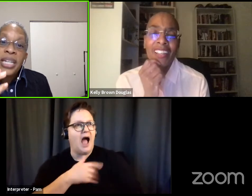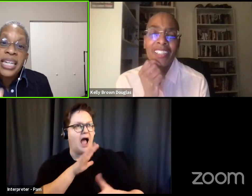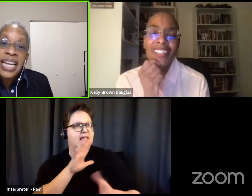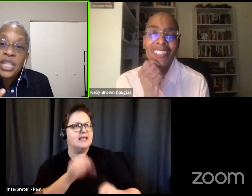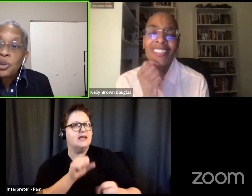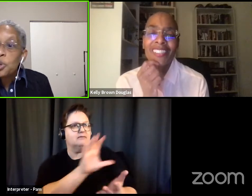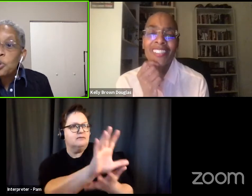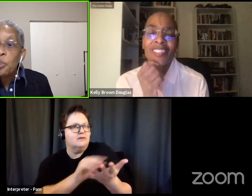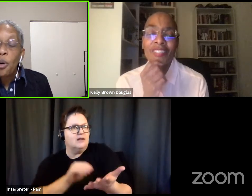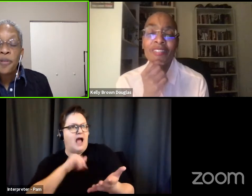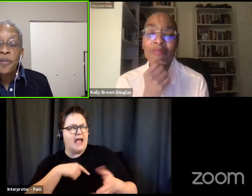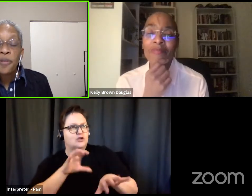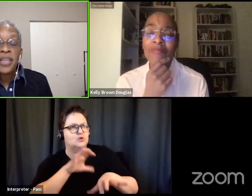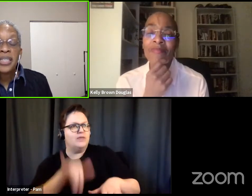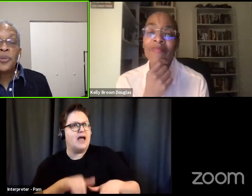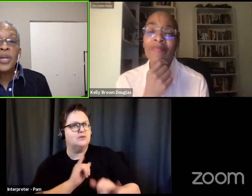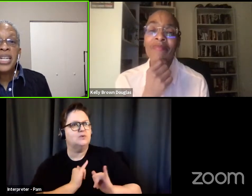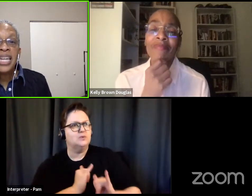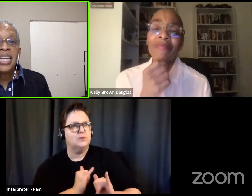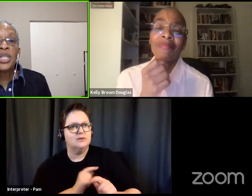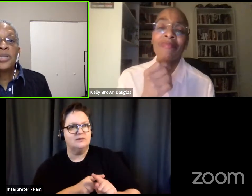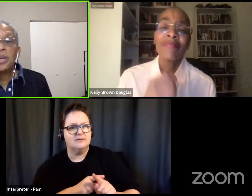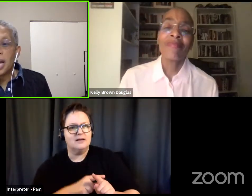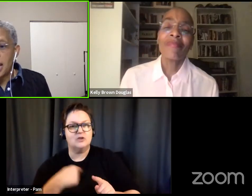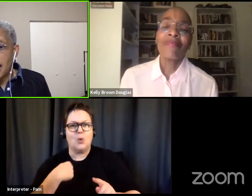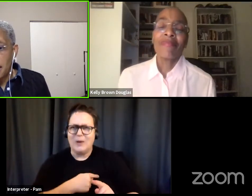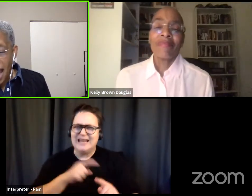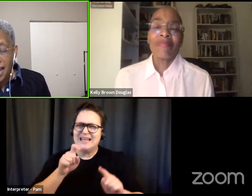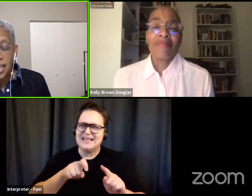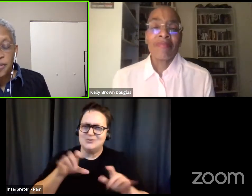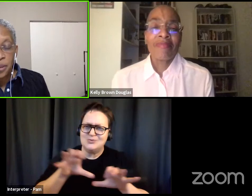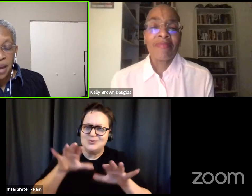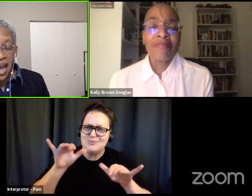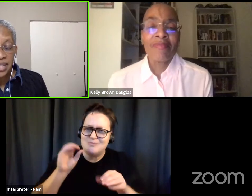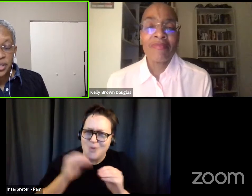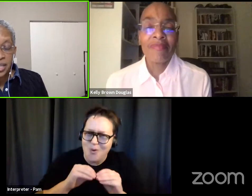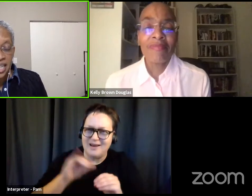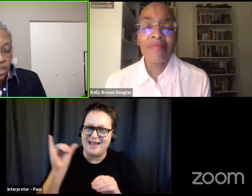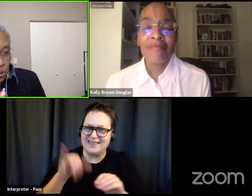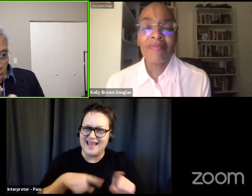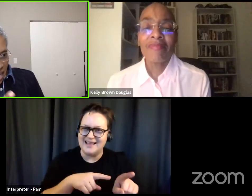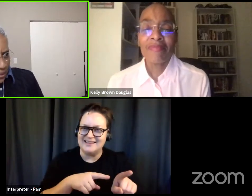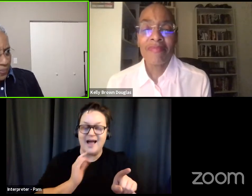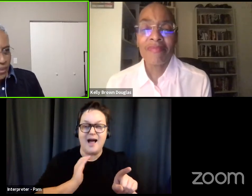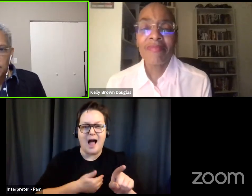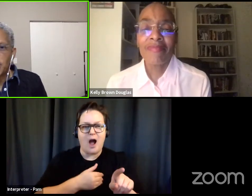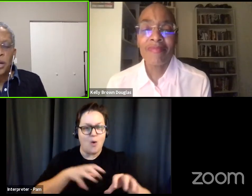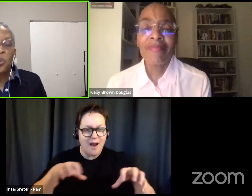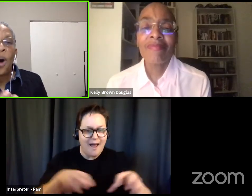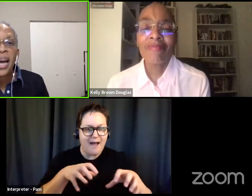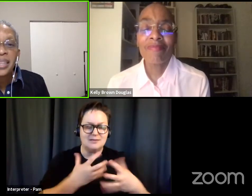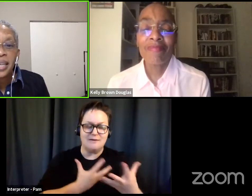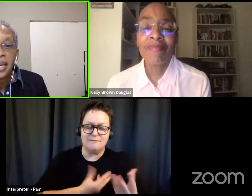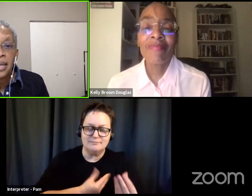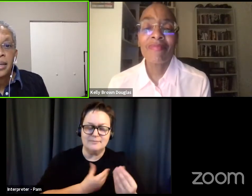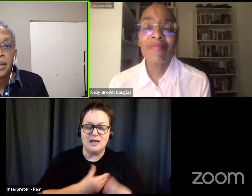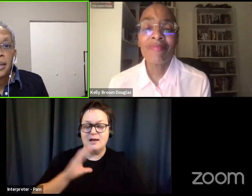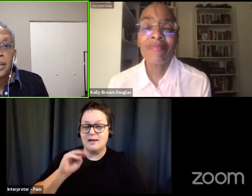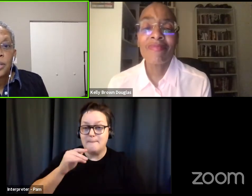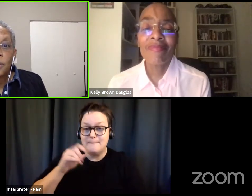So we need to do more of this. Our acts of compassion need to be shared